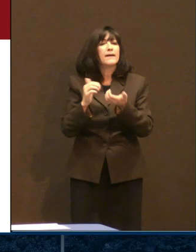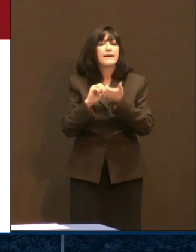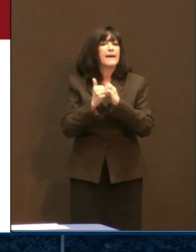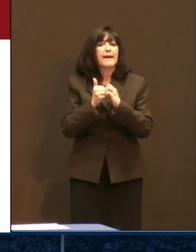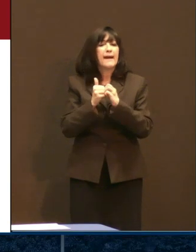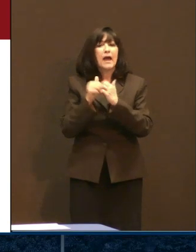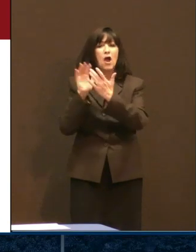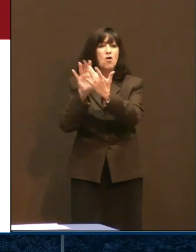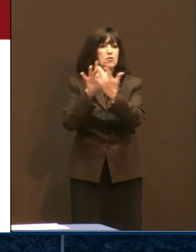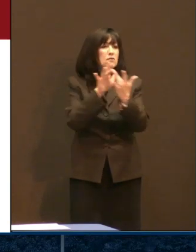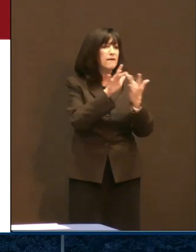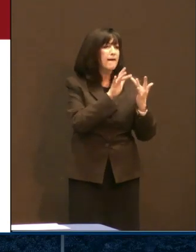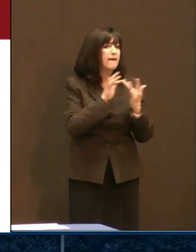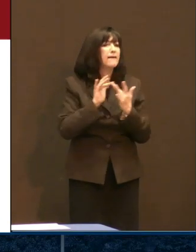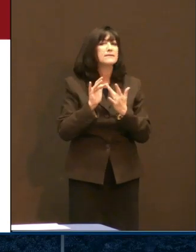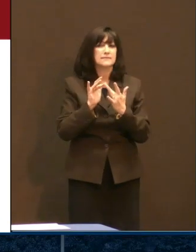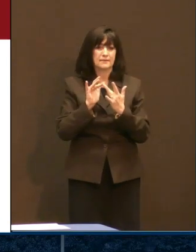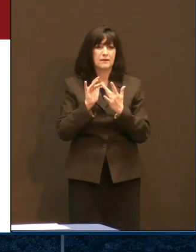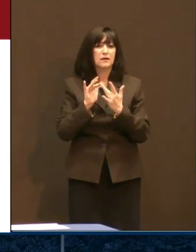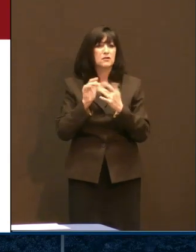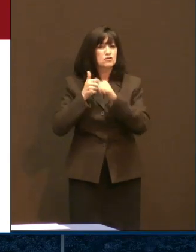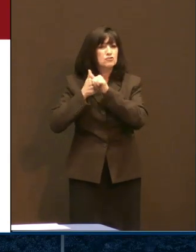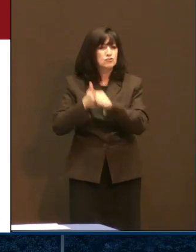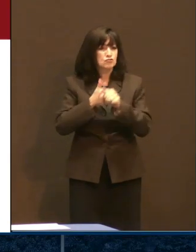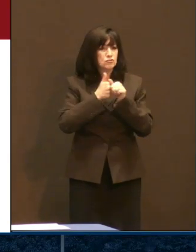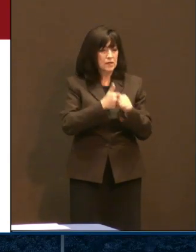about contact tracing, send your email to